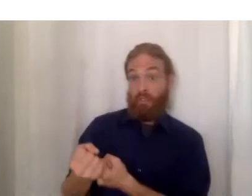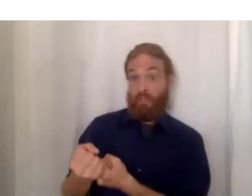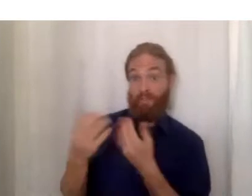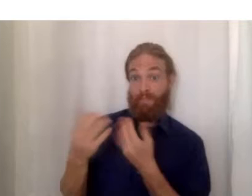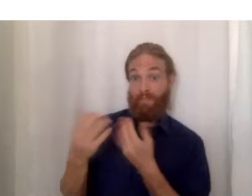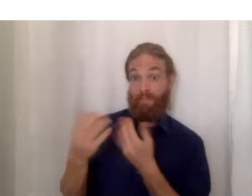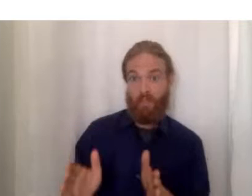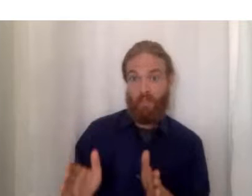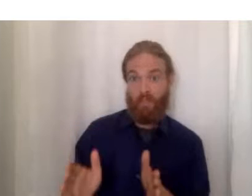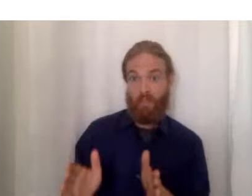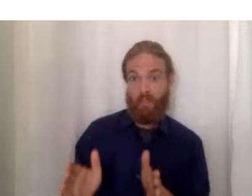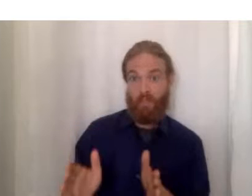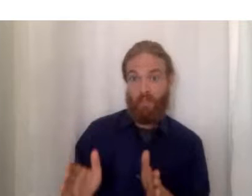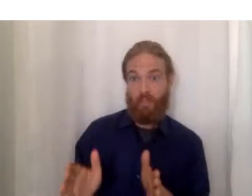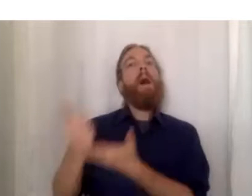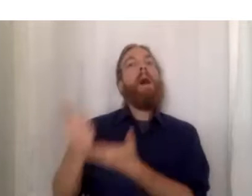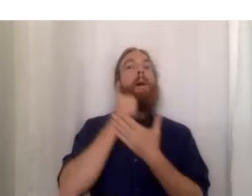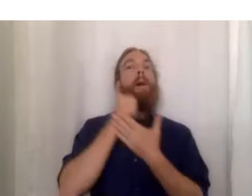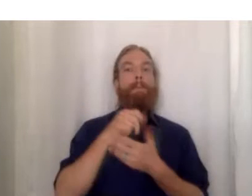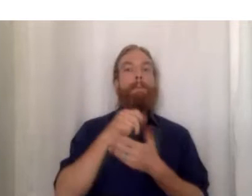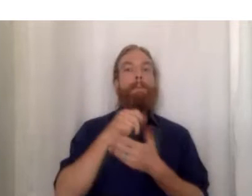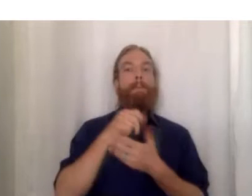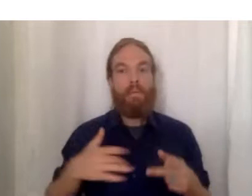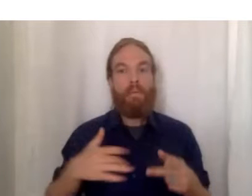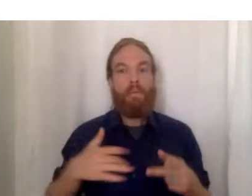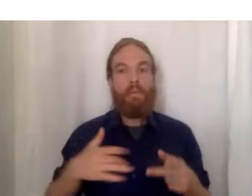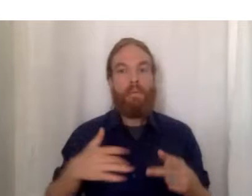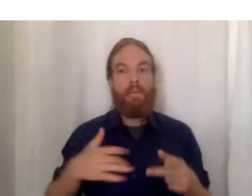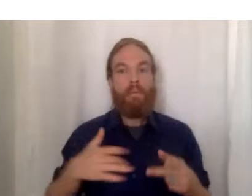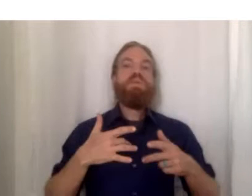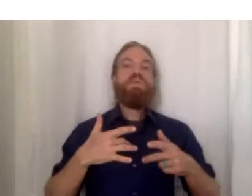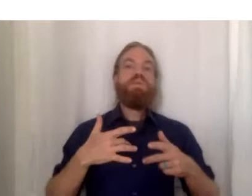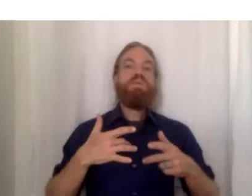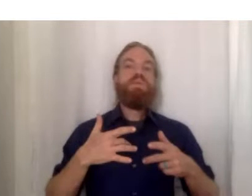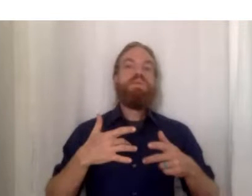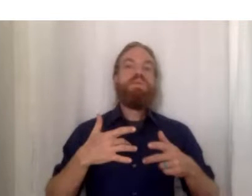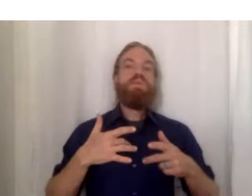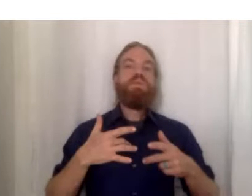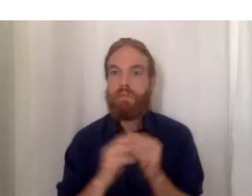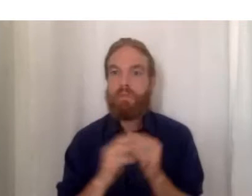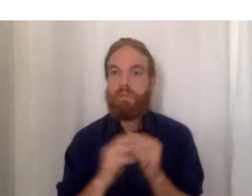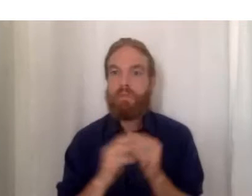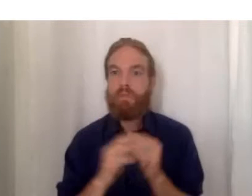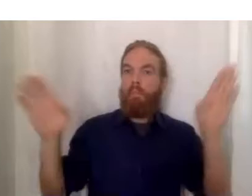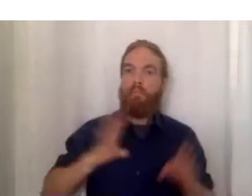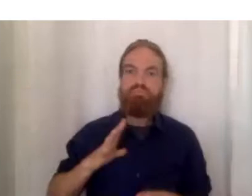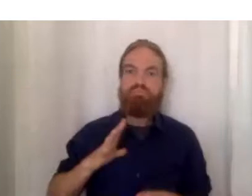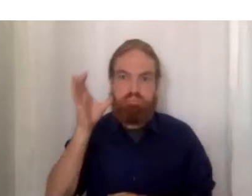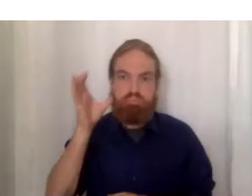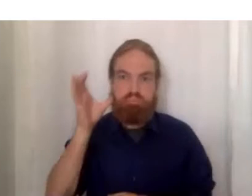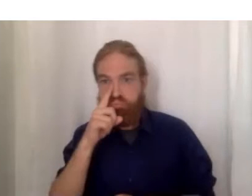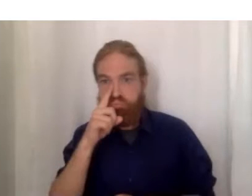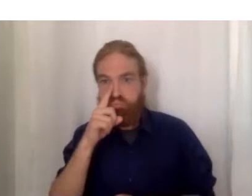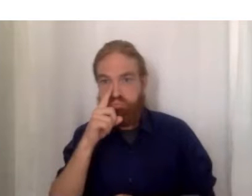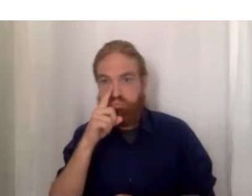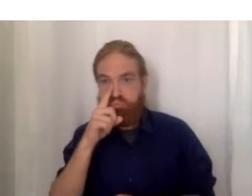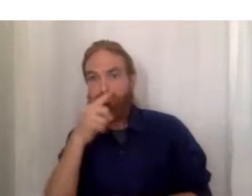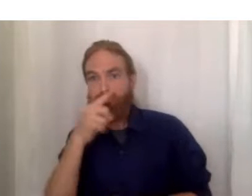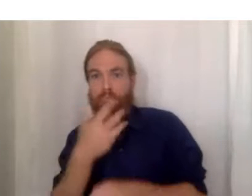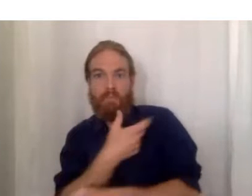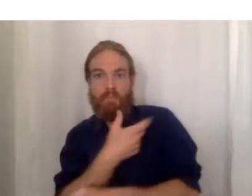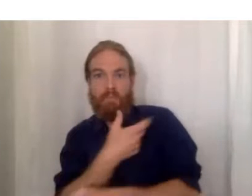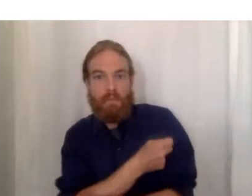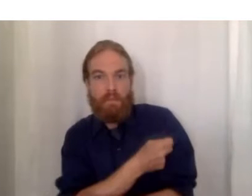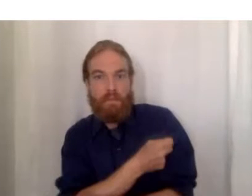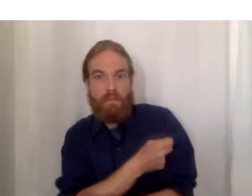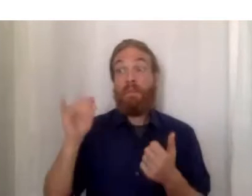having a vaccine. Operation House Calls that we honored today continues to go forward, vaccinating homebound individuals. In